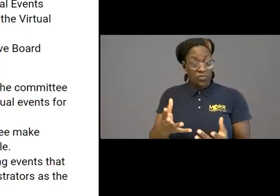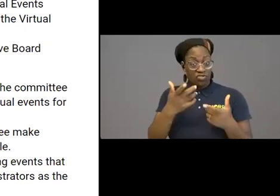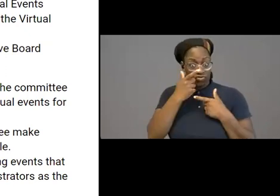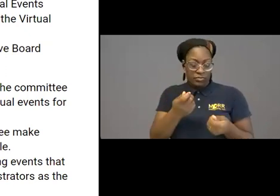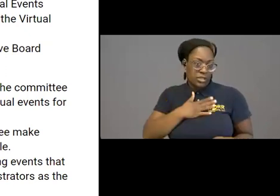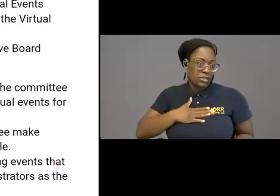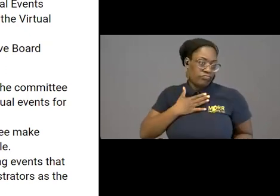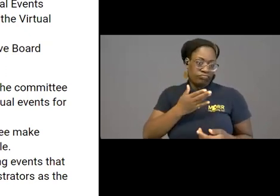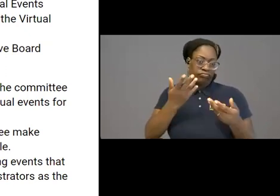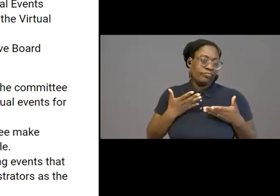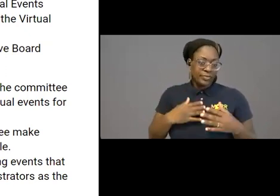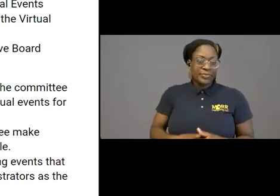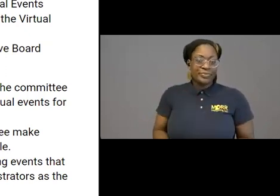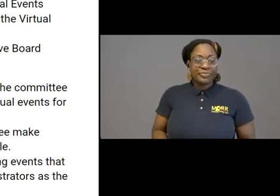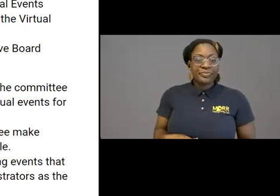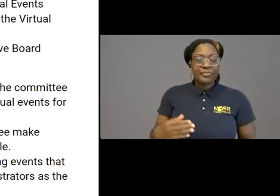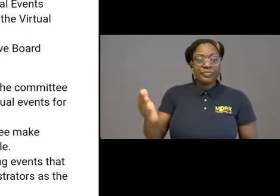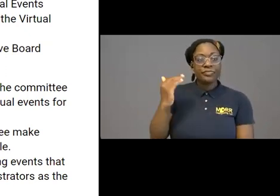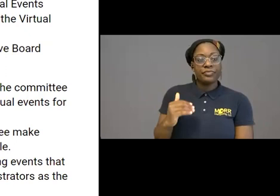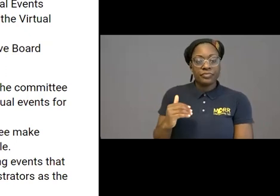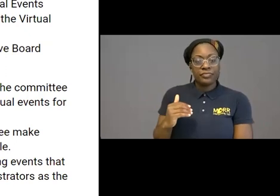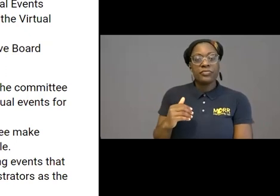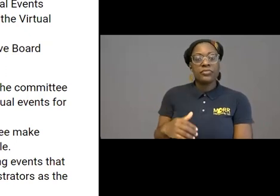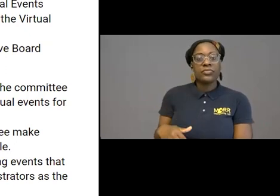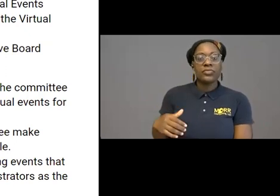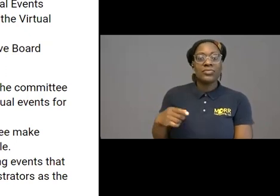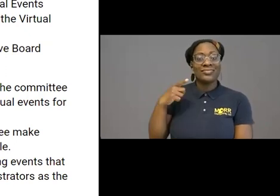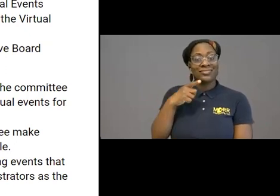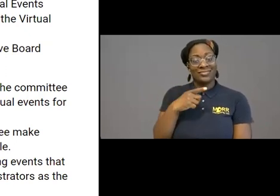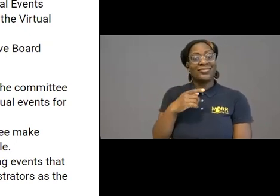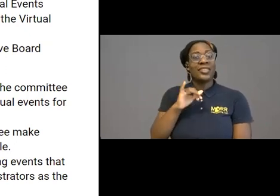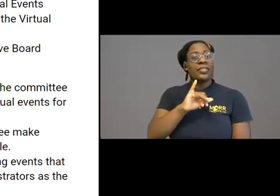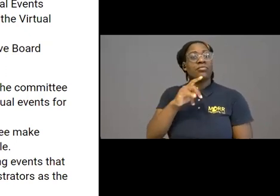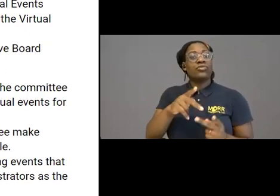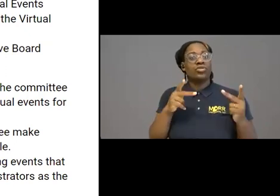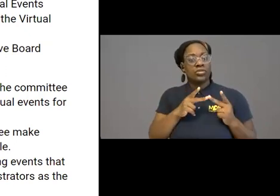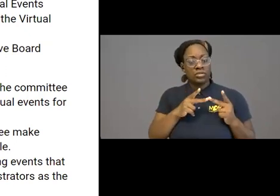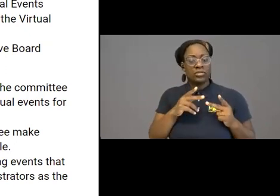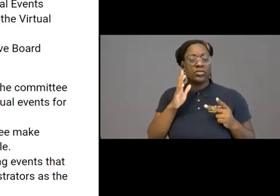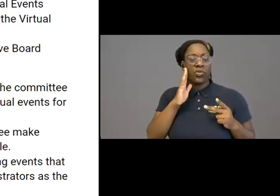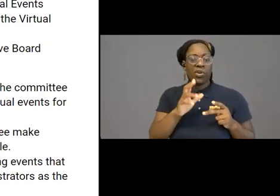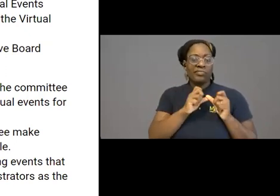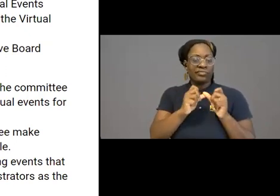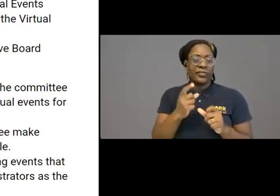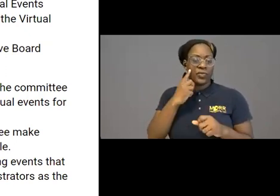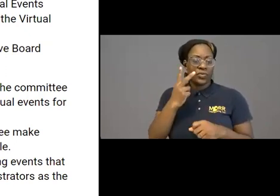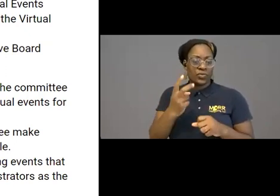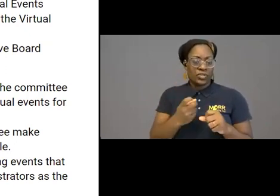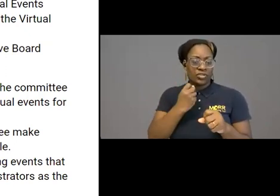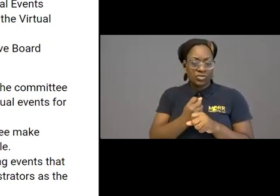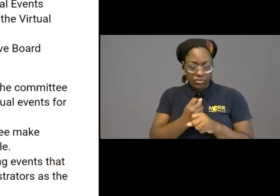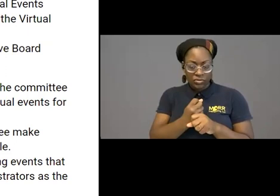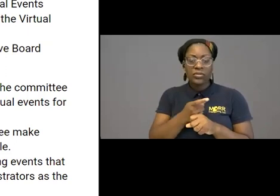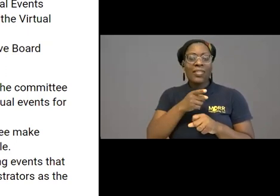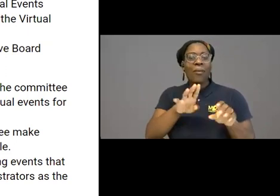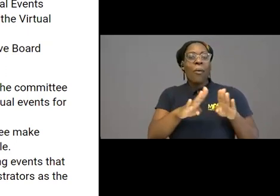elective executive board position for OWCA that lasts for 2 years. The first, you would serve as the co-chair for the committee. In the